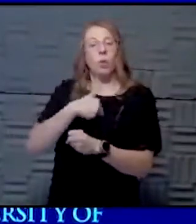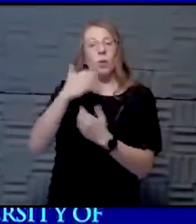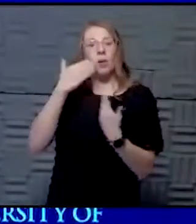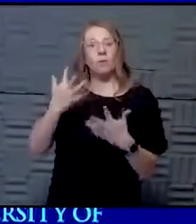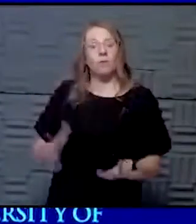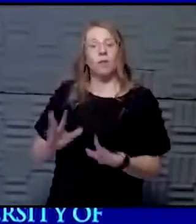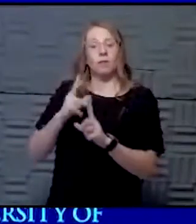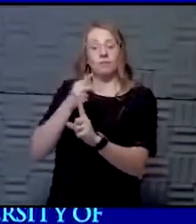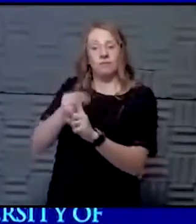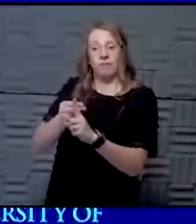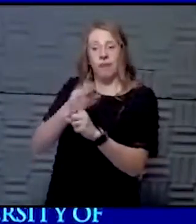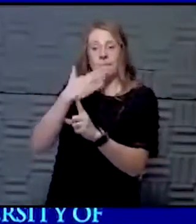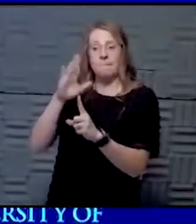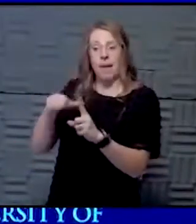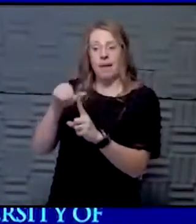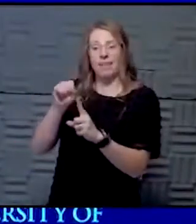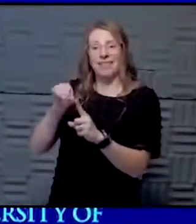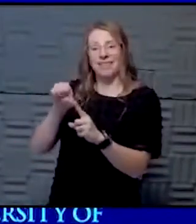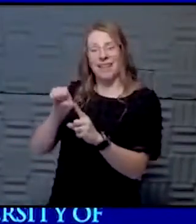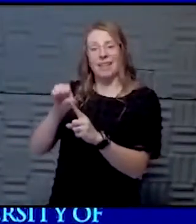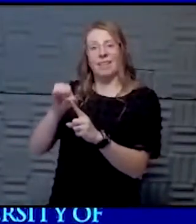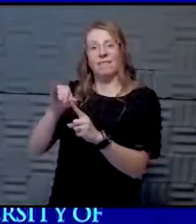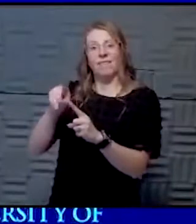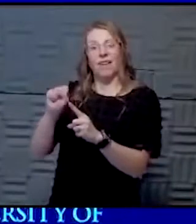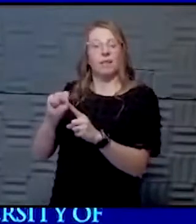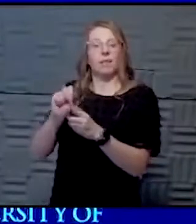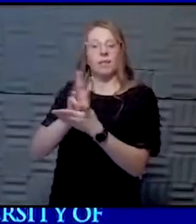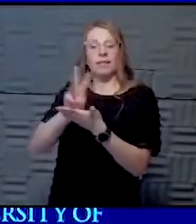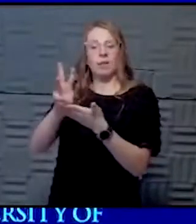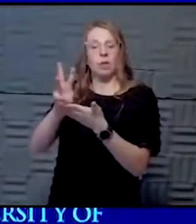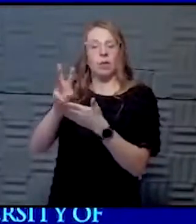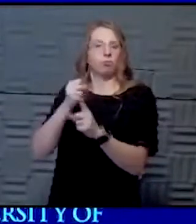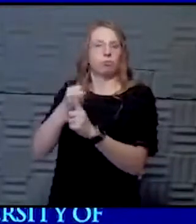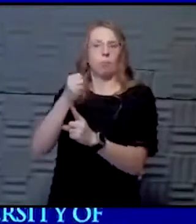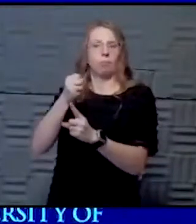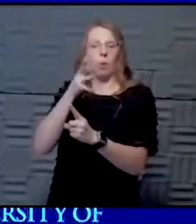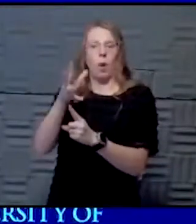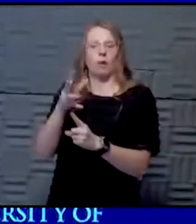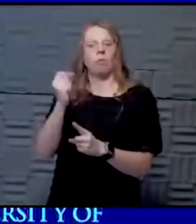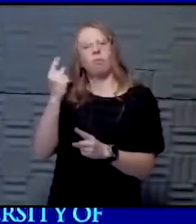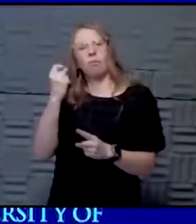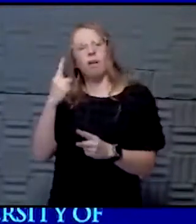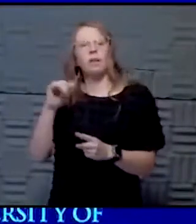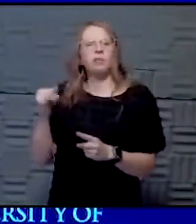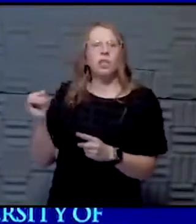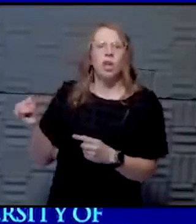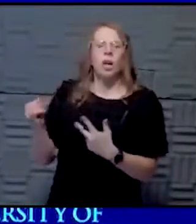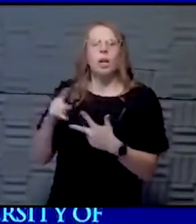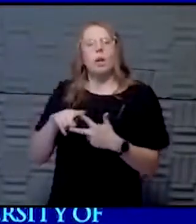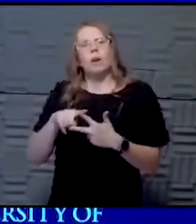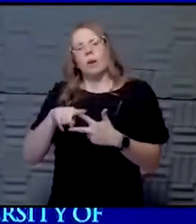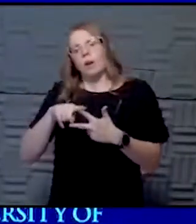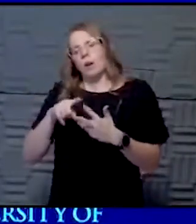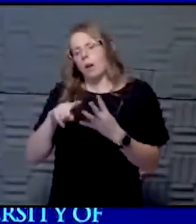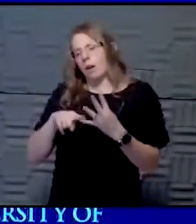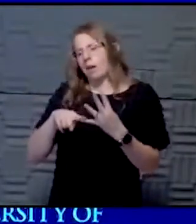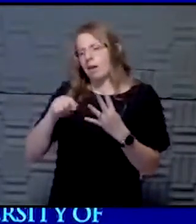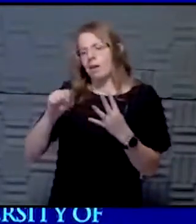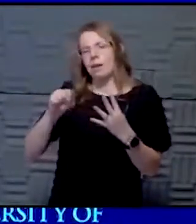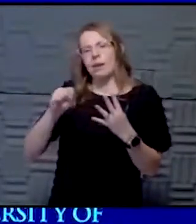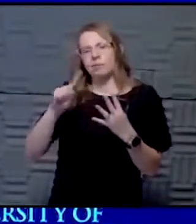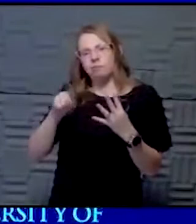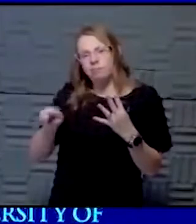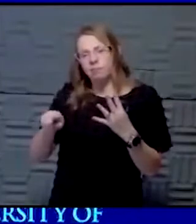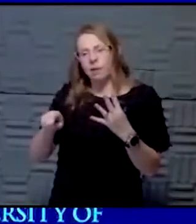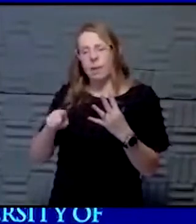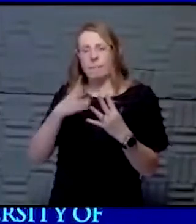the bad side effects come within the first 6 weeks. Even all the hue and cry about the J&J or the AstraZeneca vaccine, all the bad stuff